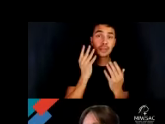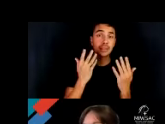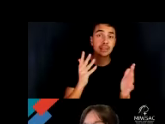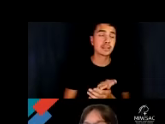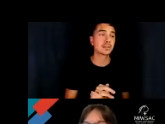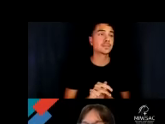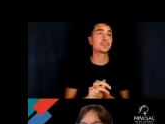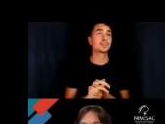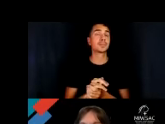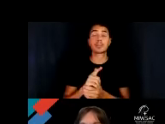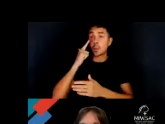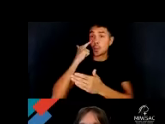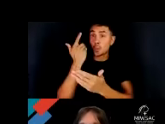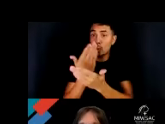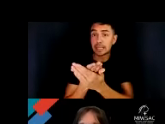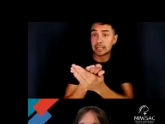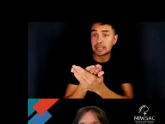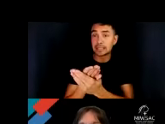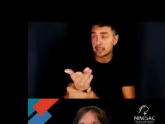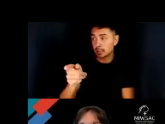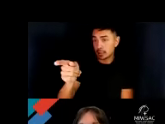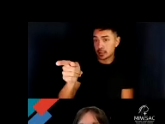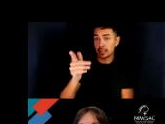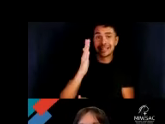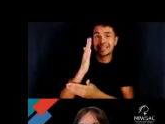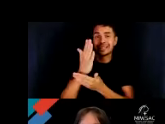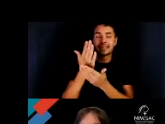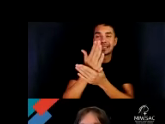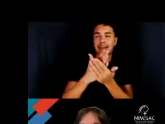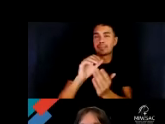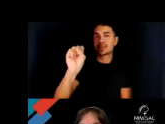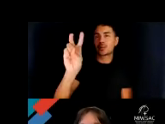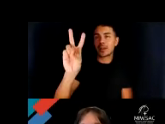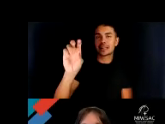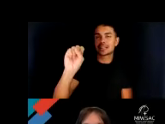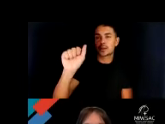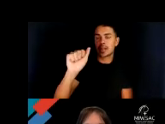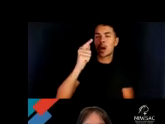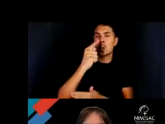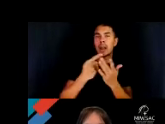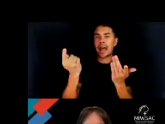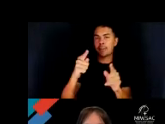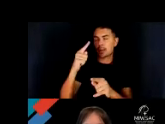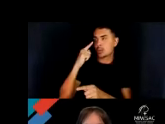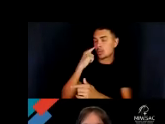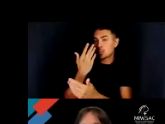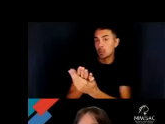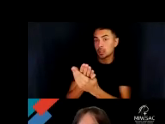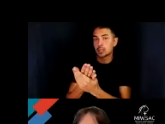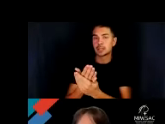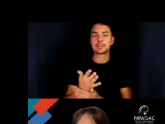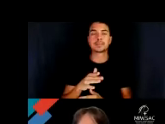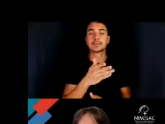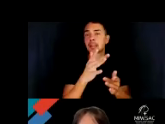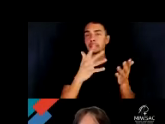witness to someone who has experienced some type of a sexual assault or sexual violence? And so maybe in the chat, or